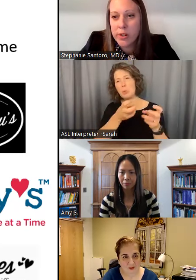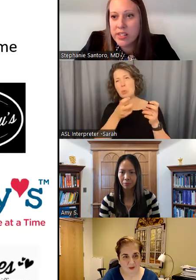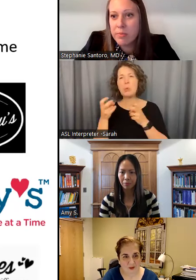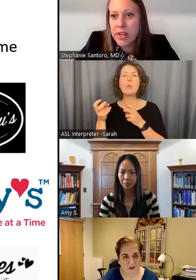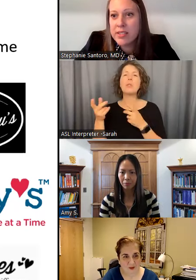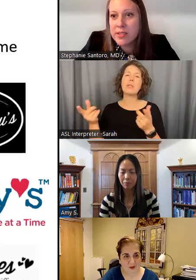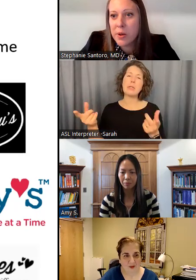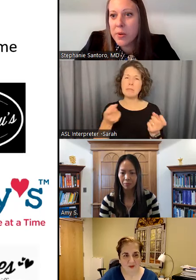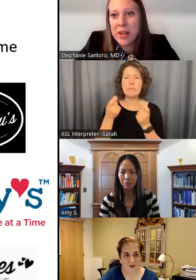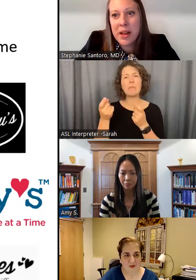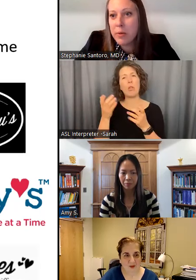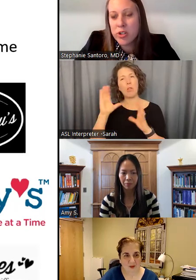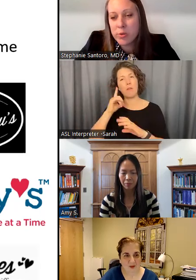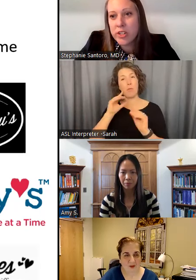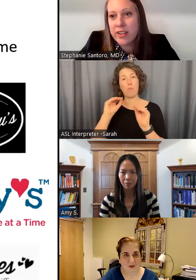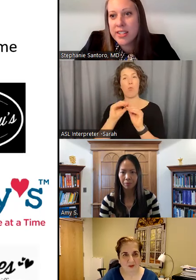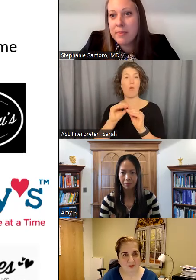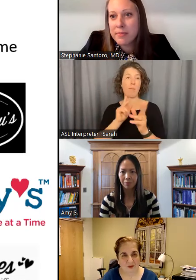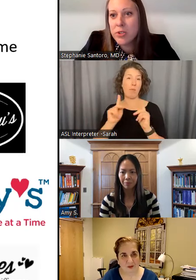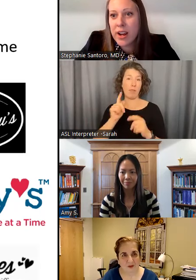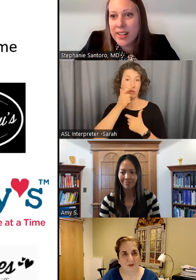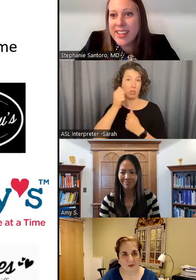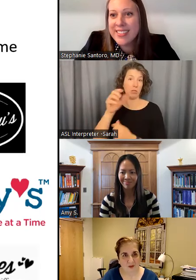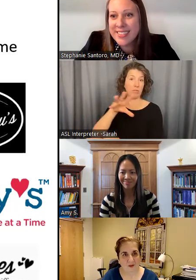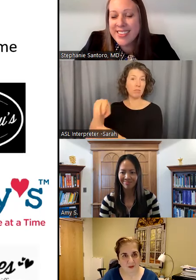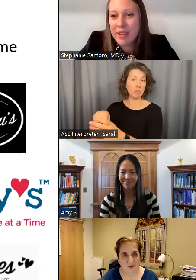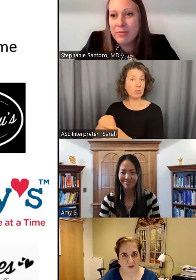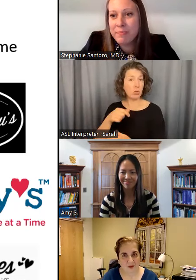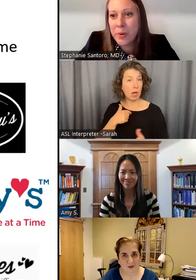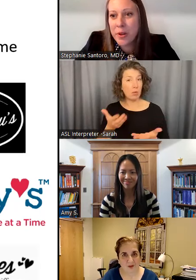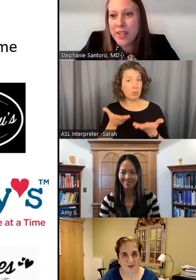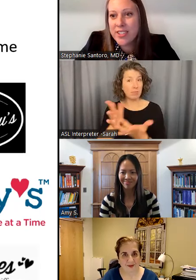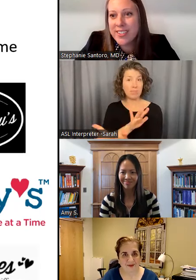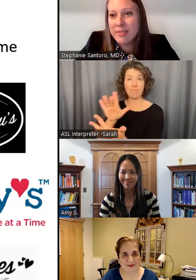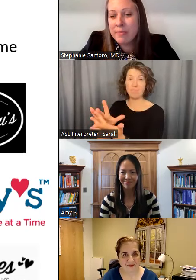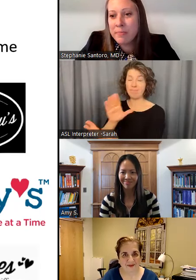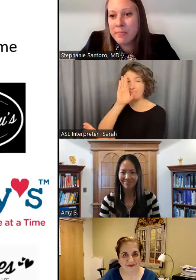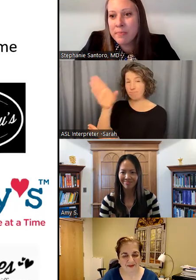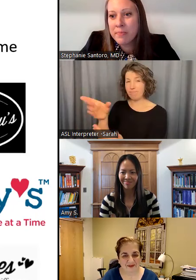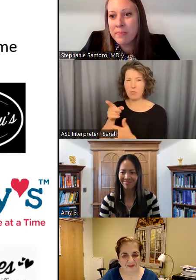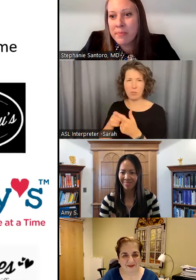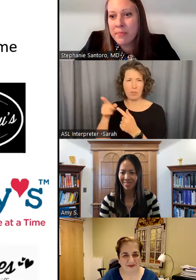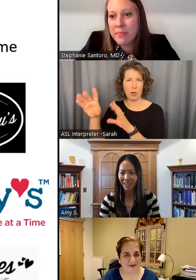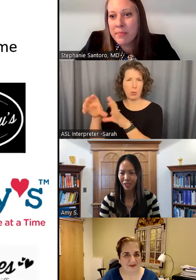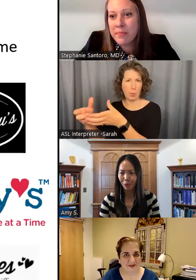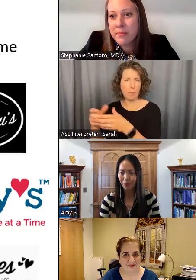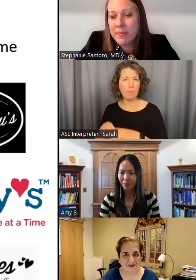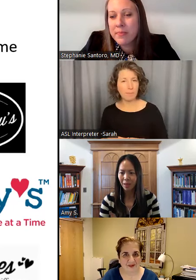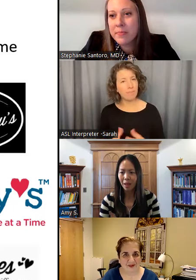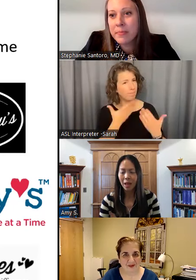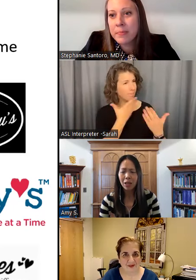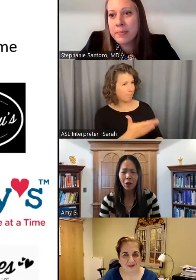interested participants. So I would just reach out to them directly. Yeah, great question. Thank